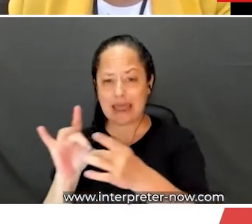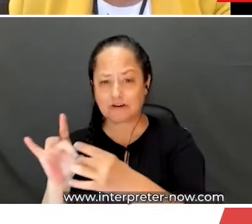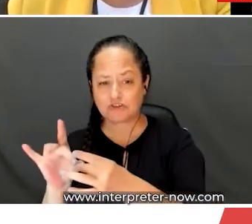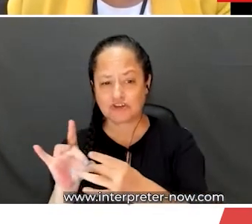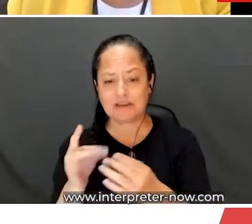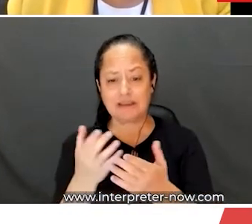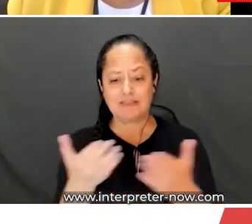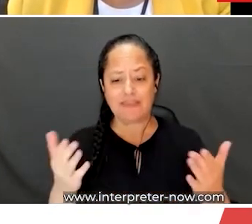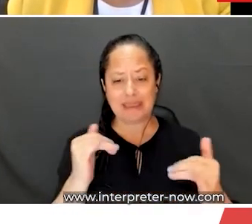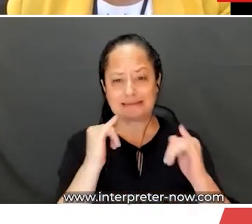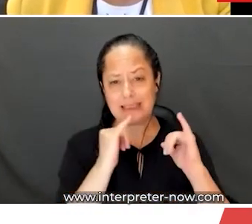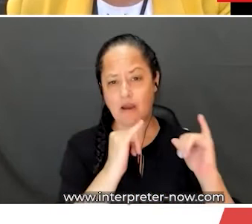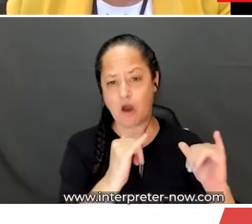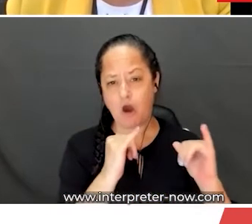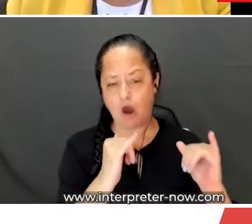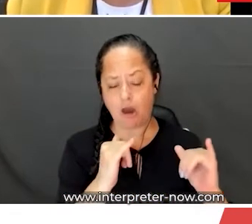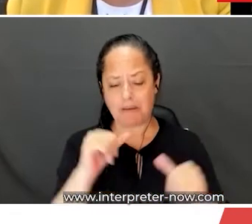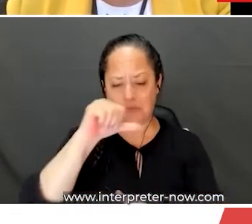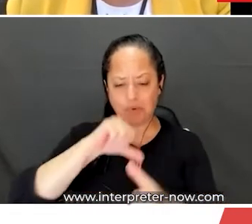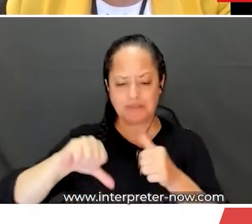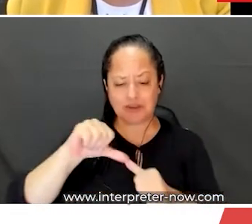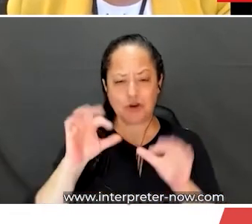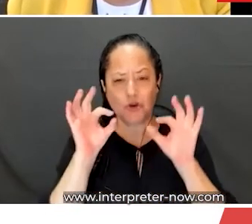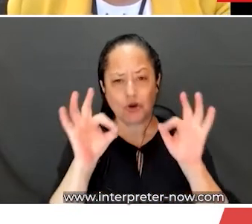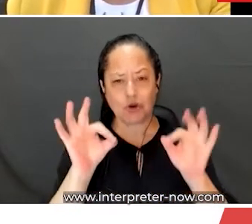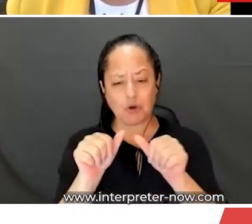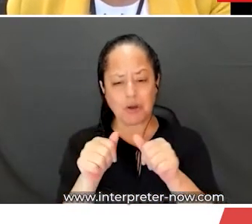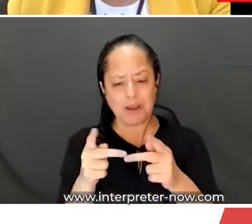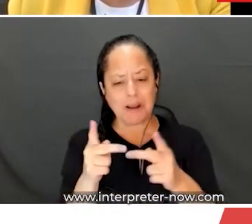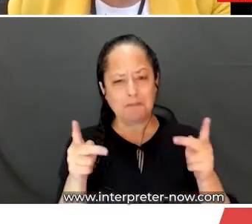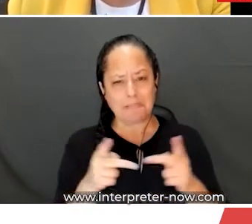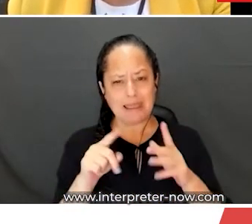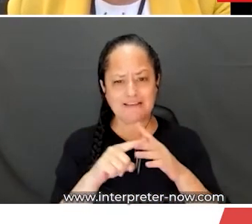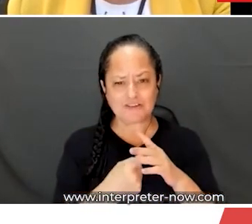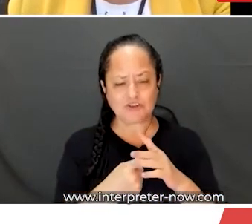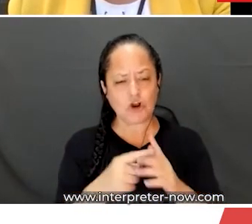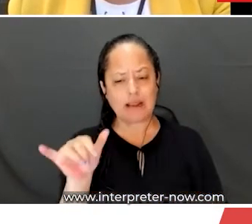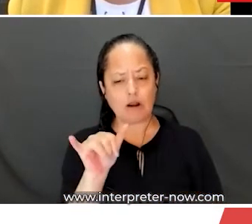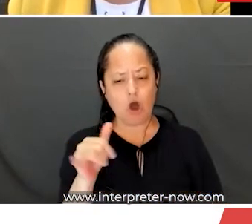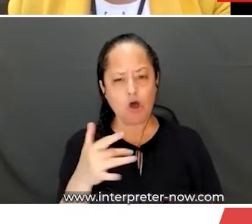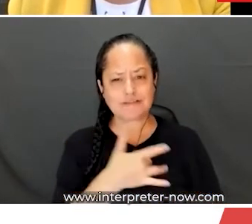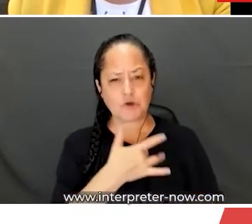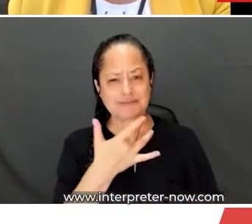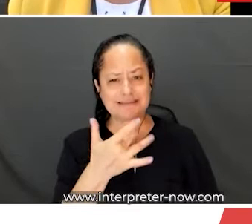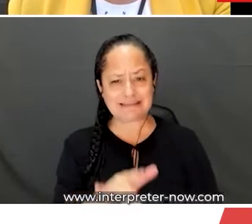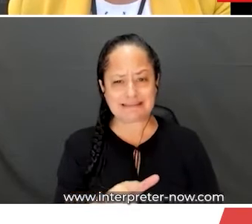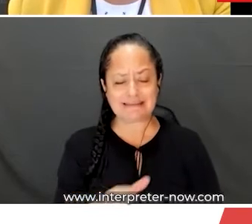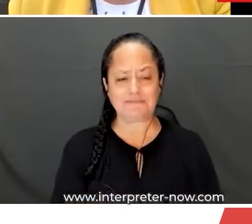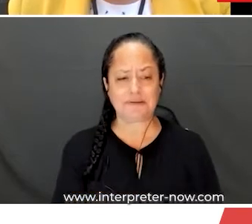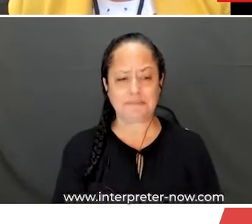have in common with one another is really a great place to start. And also having a sensitivity